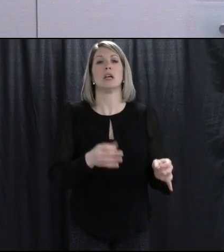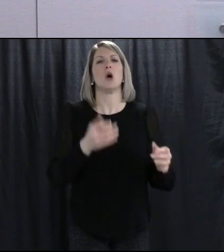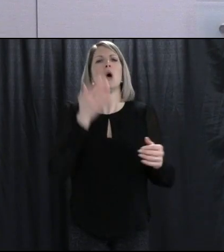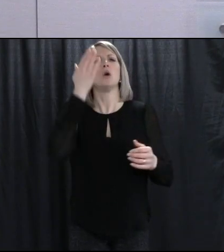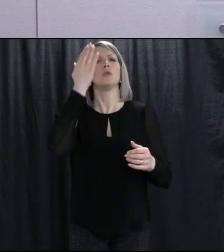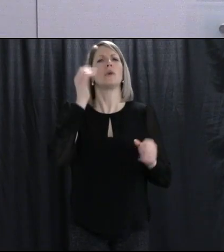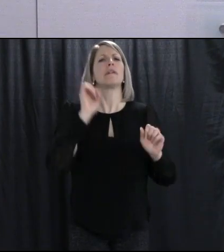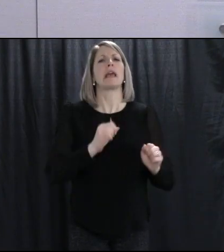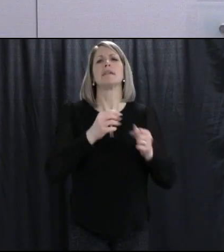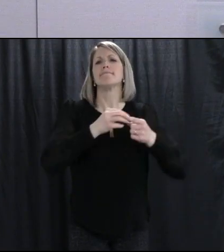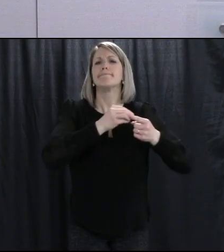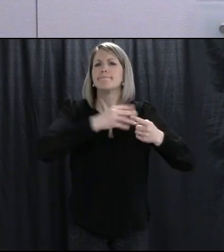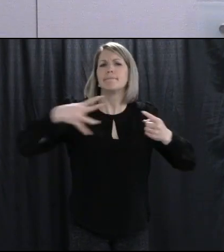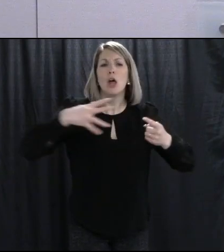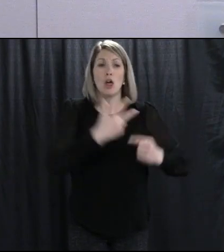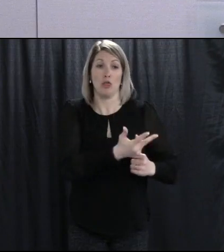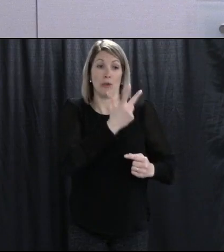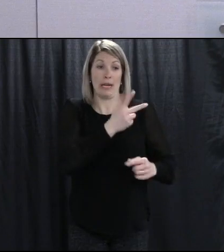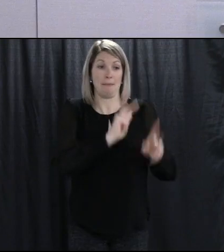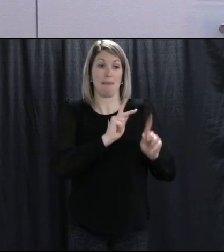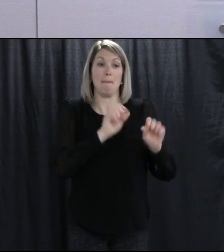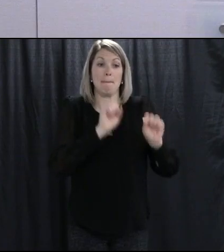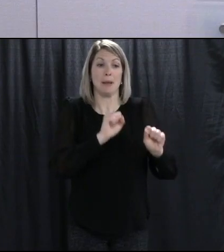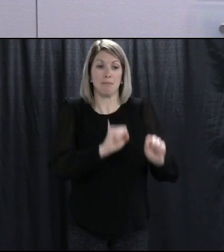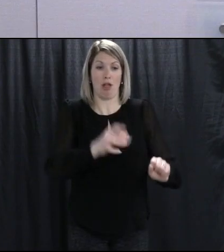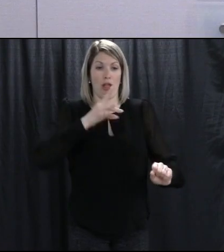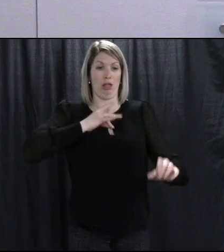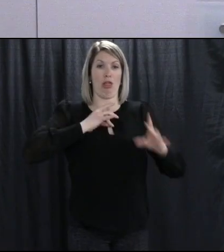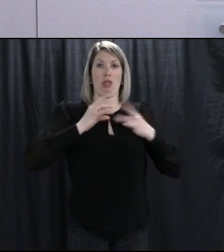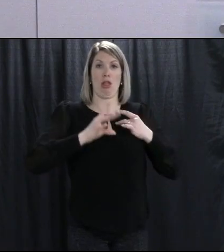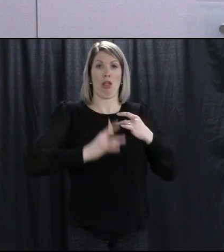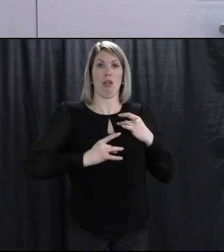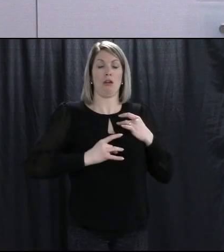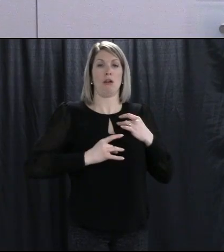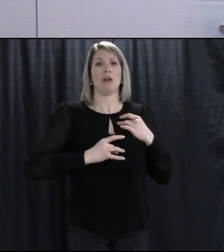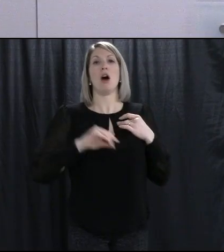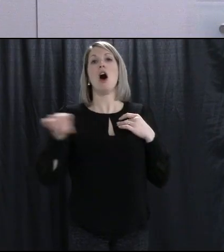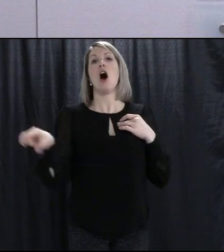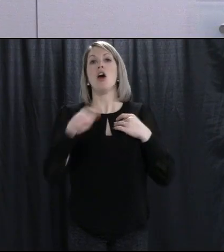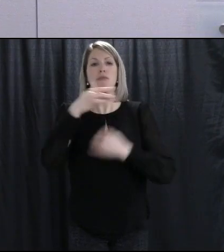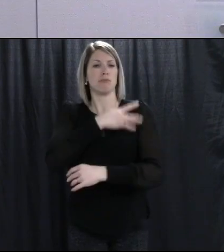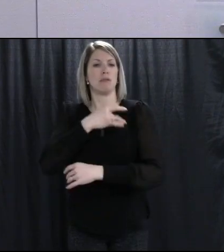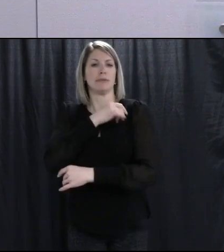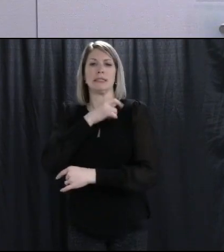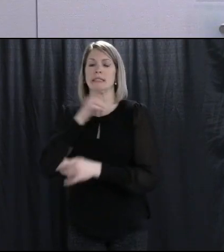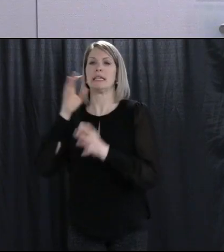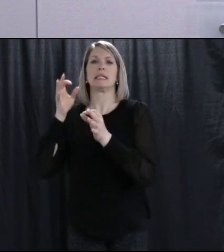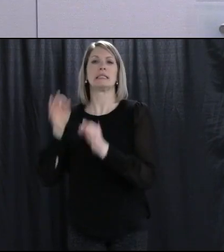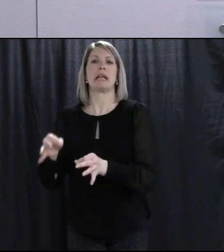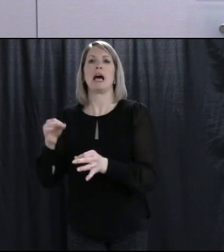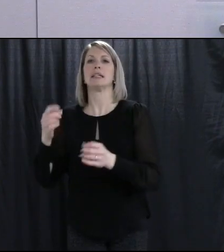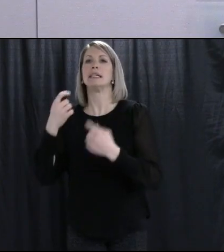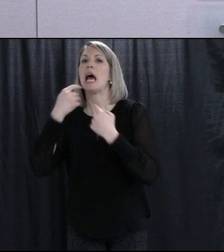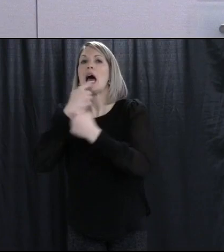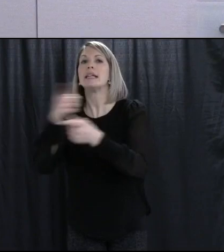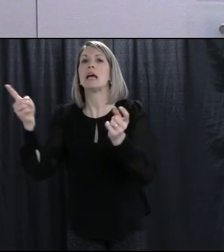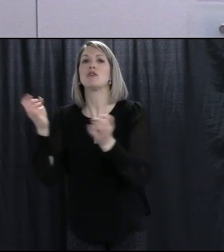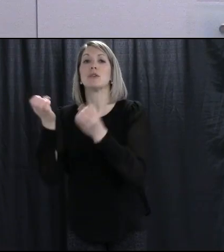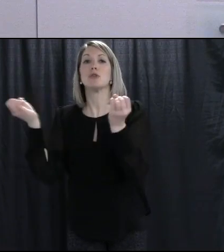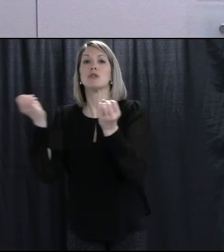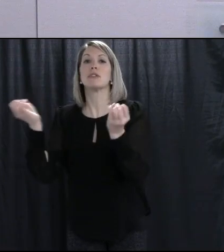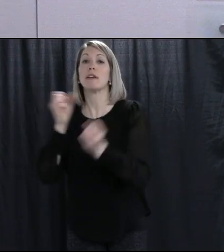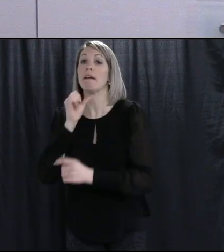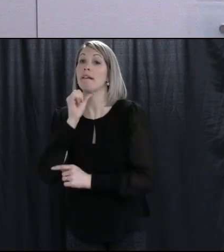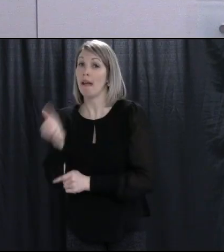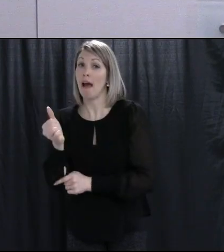cases in the province. Many other provinces, having more, have not declared their states of emergency. We are pretty well in the